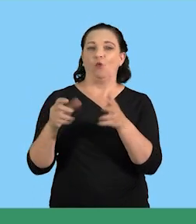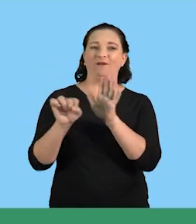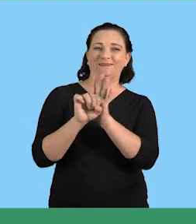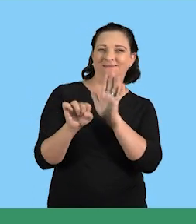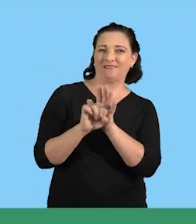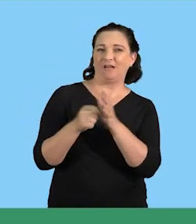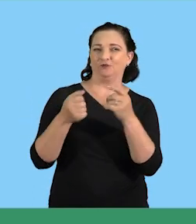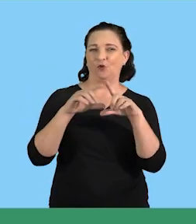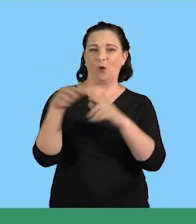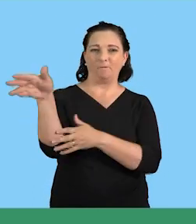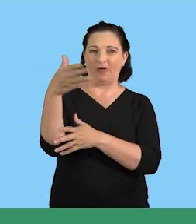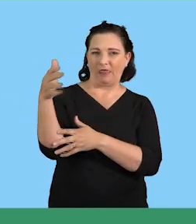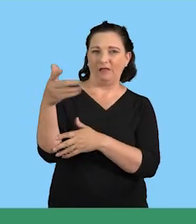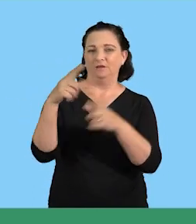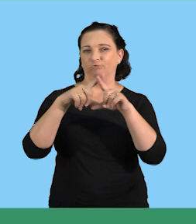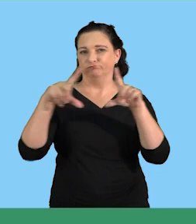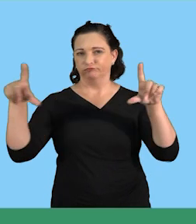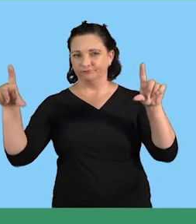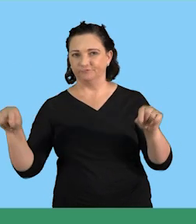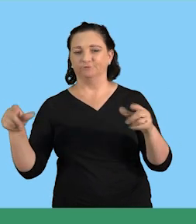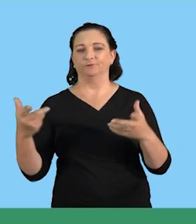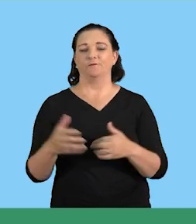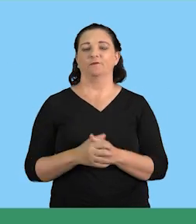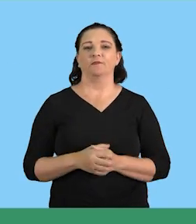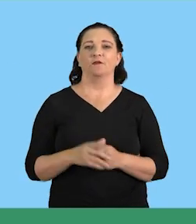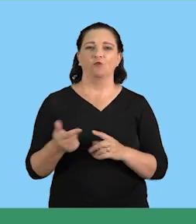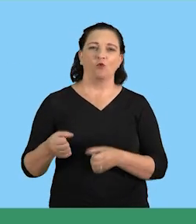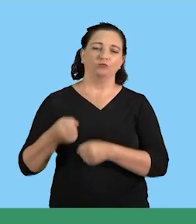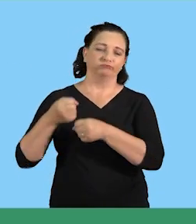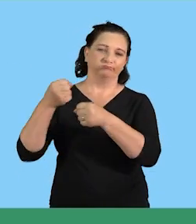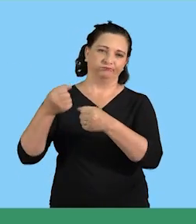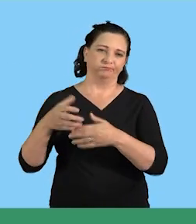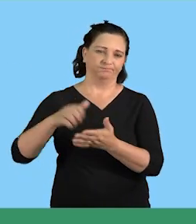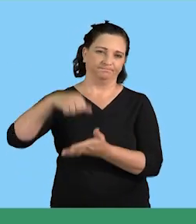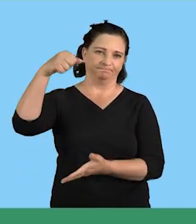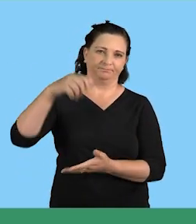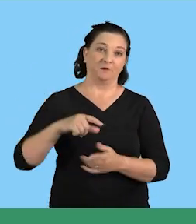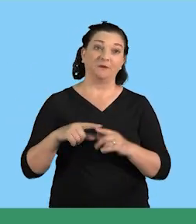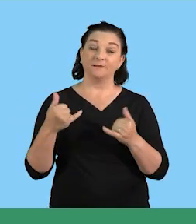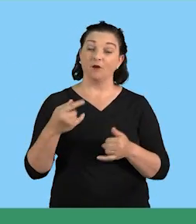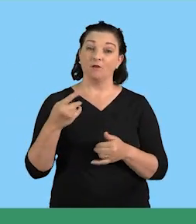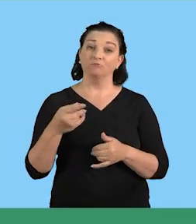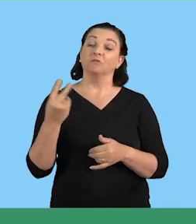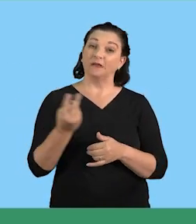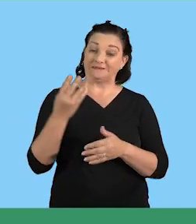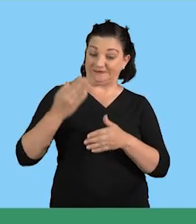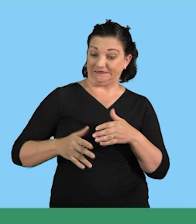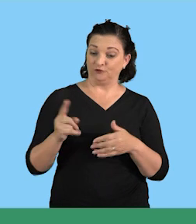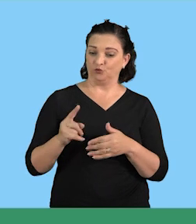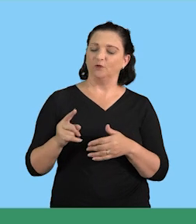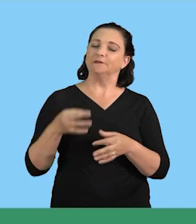portable advertising stands or flags. It also says by the end of the lesson, you should be able to explain